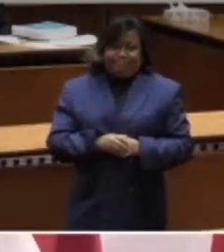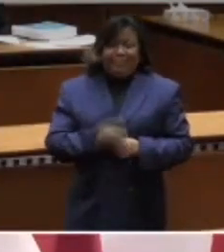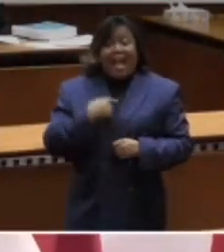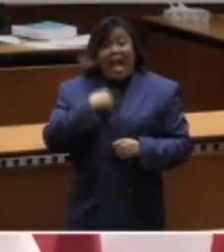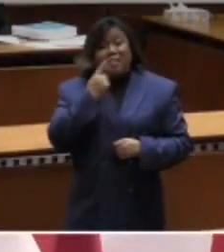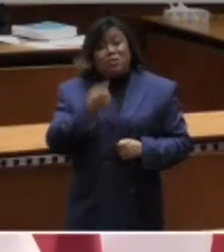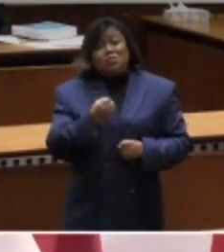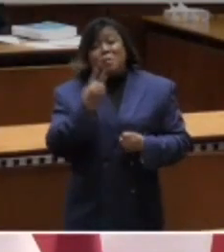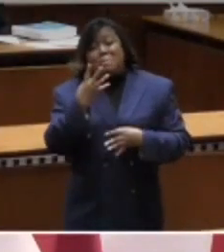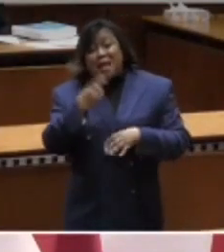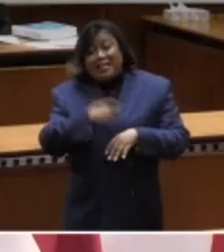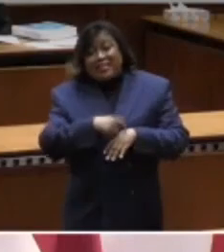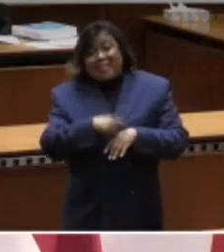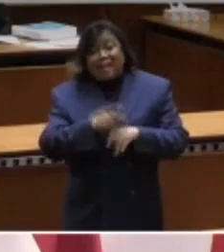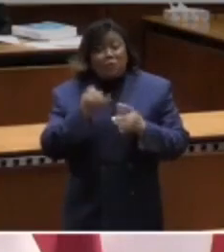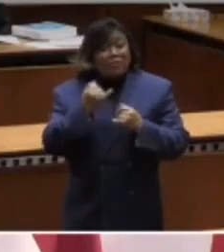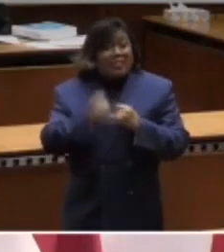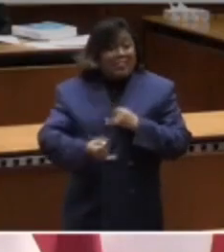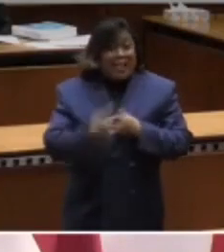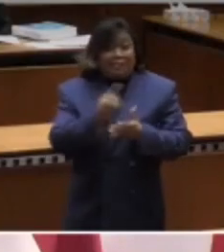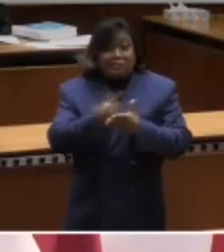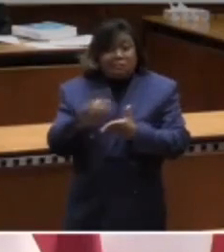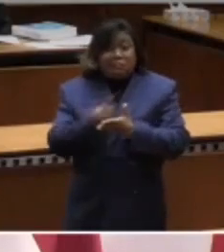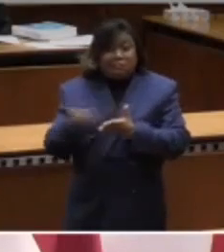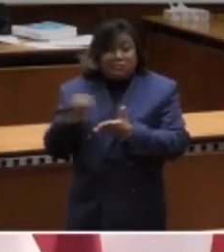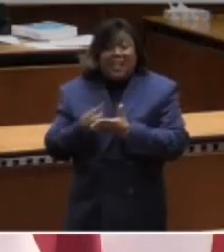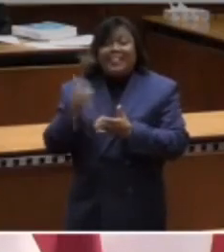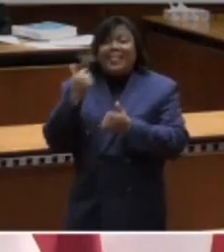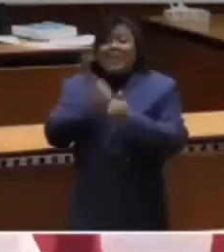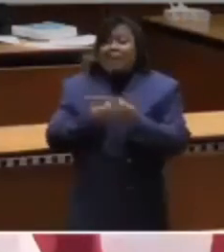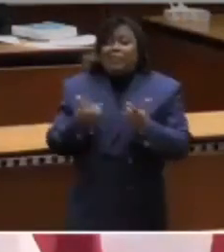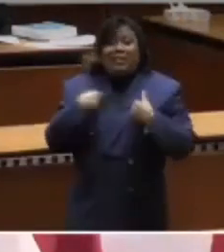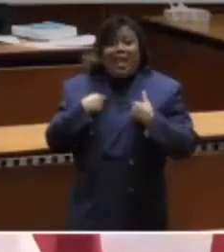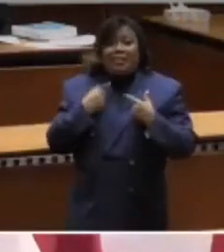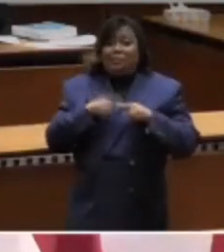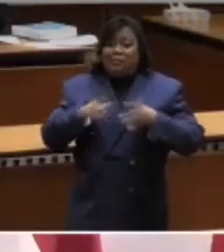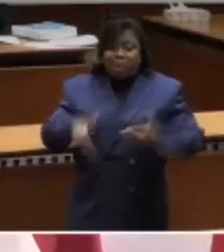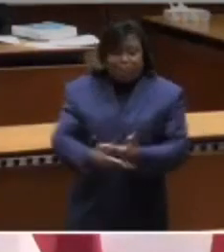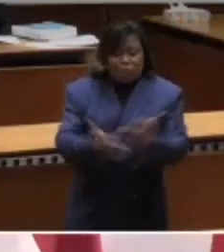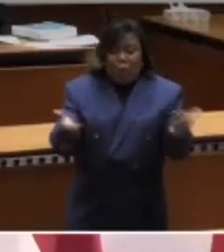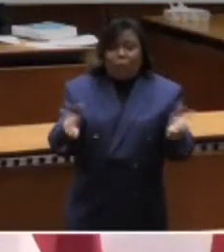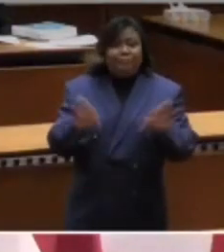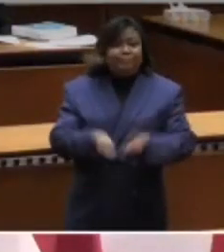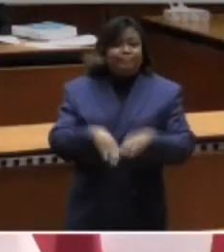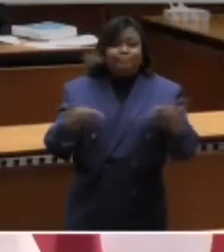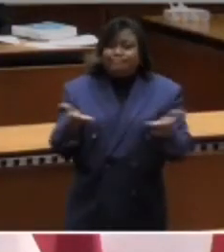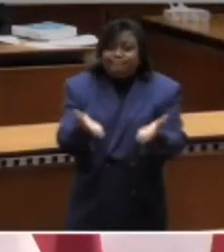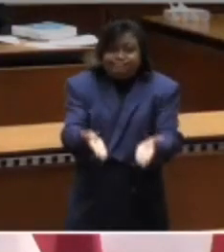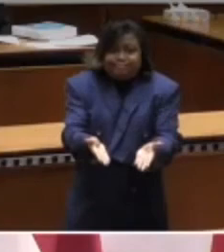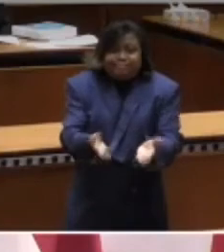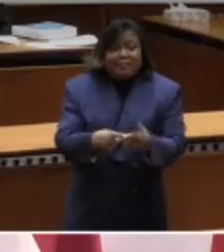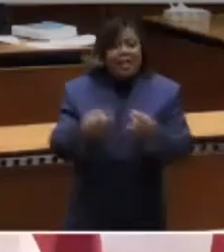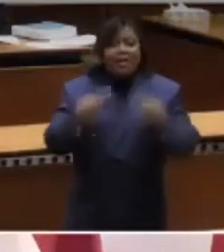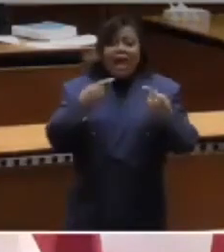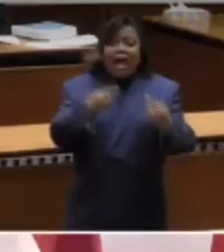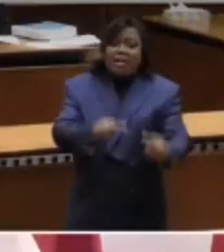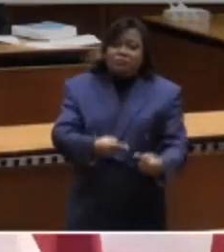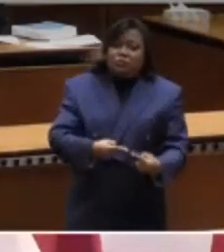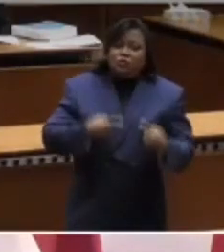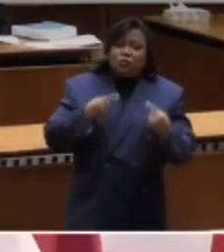I told you many times over these last weeks that everything had to be on the table. And I have